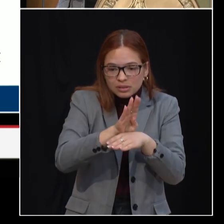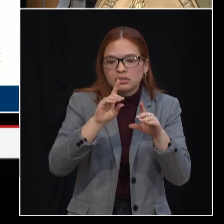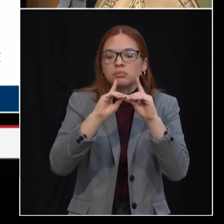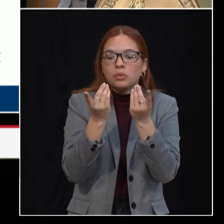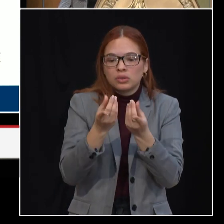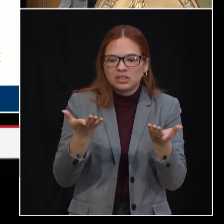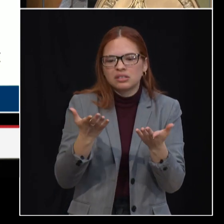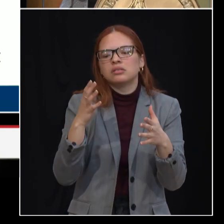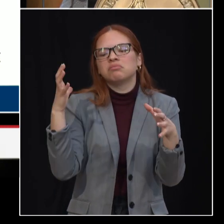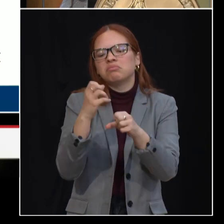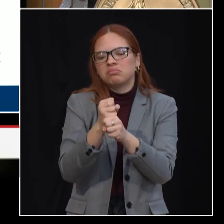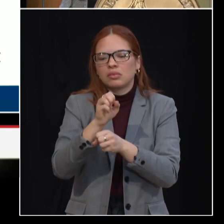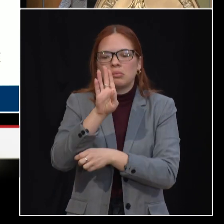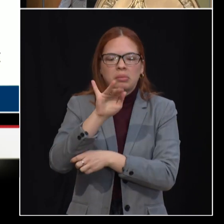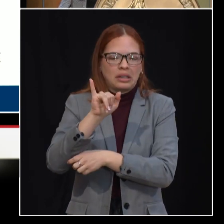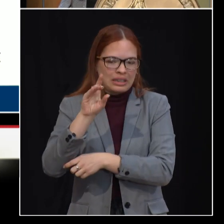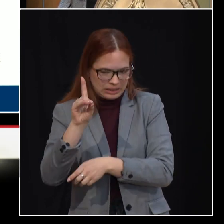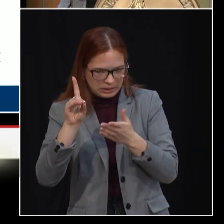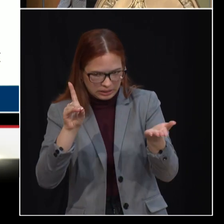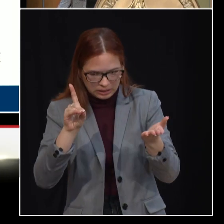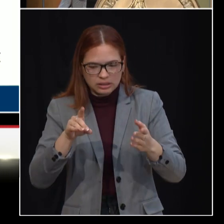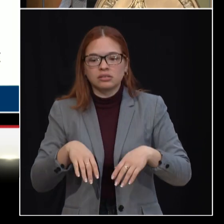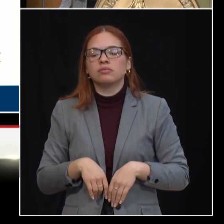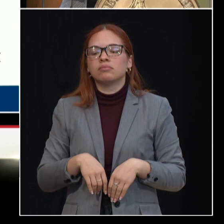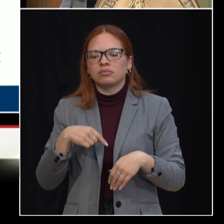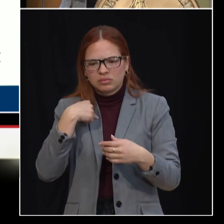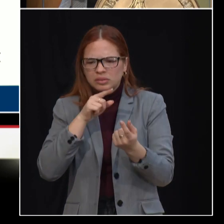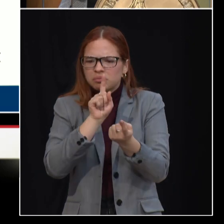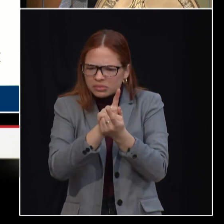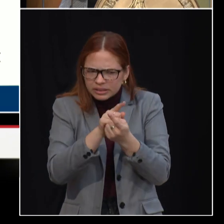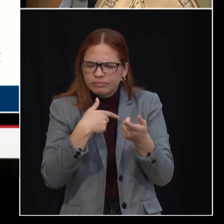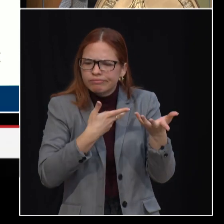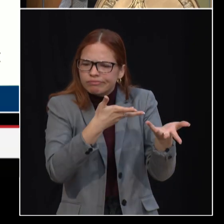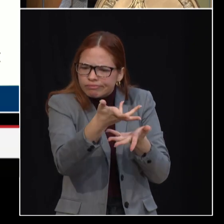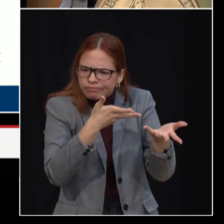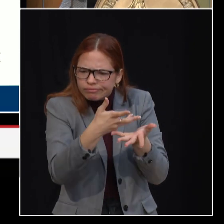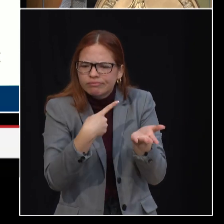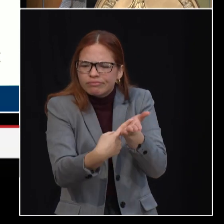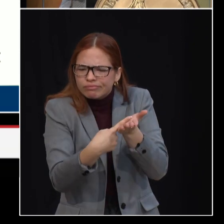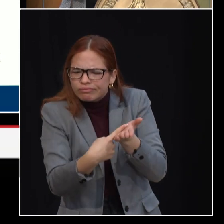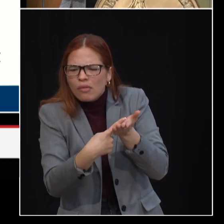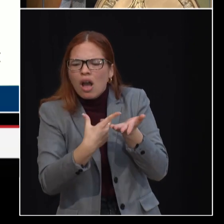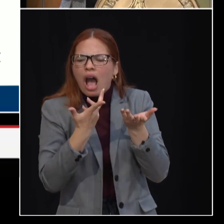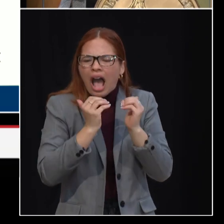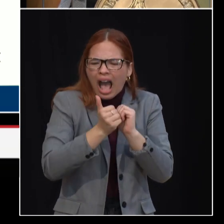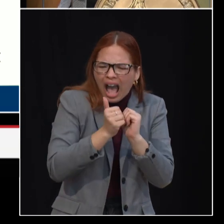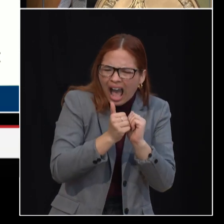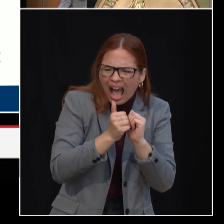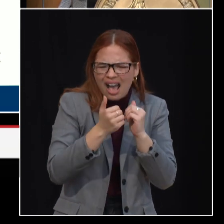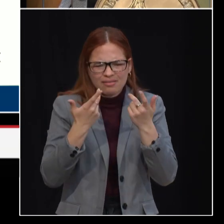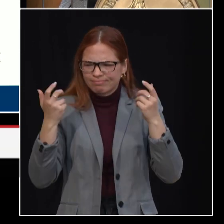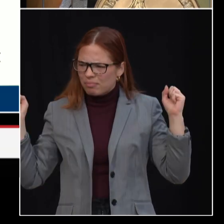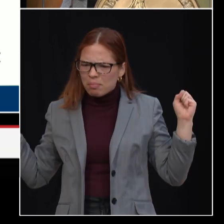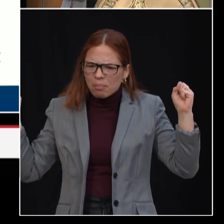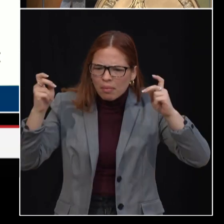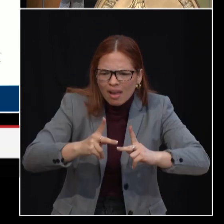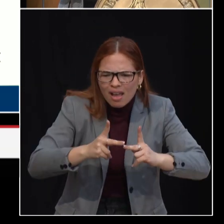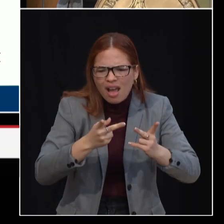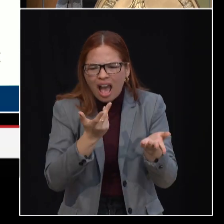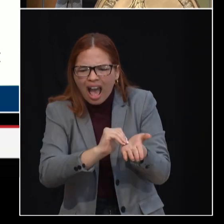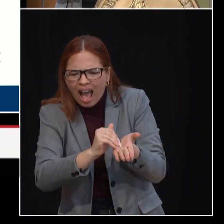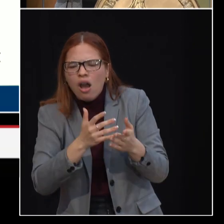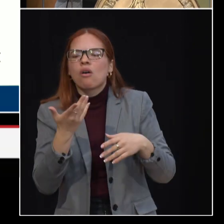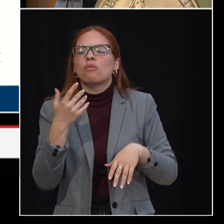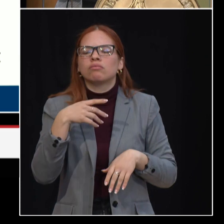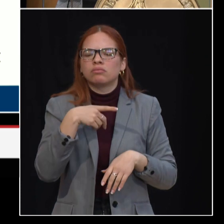but we've been meeting regularly to talk about how we bring our city back. They are partnering with OCTFME to curate the best in local and